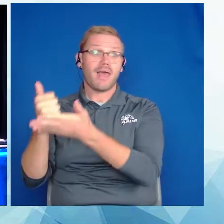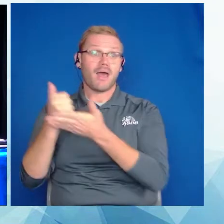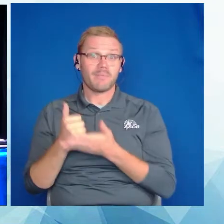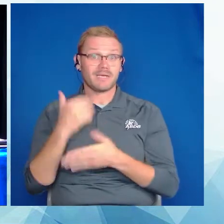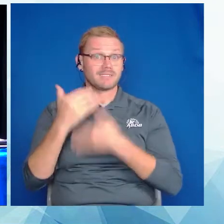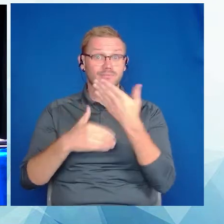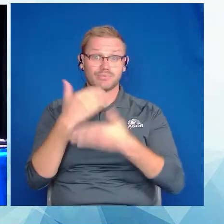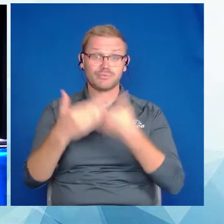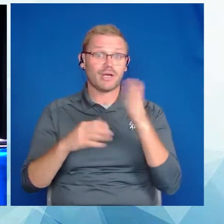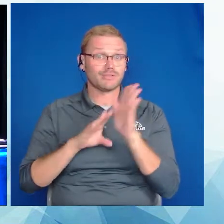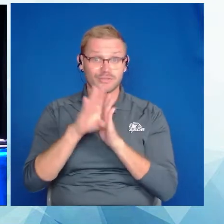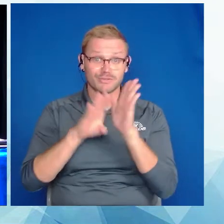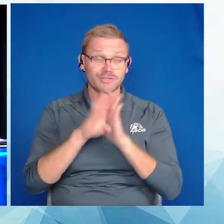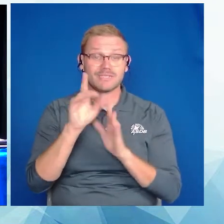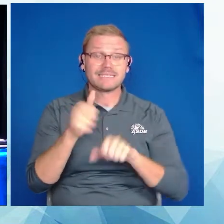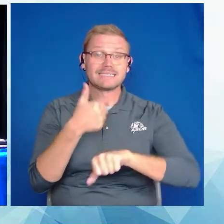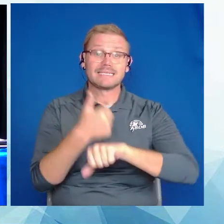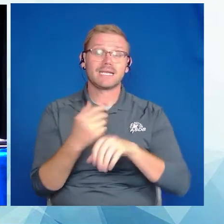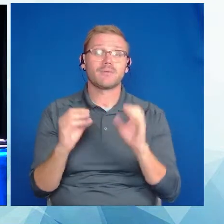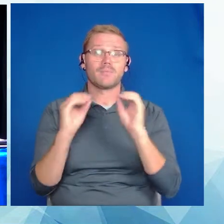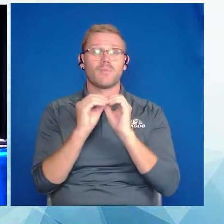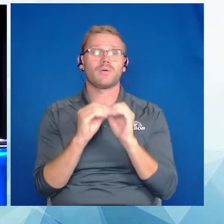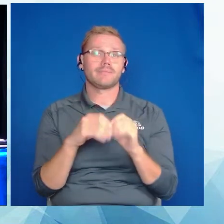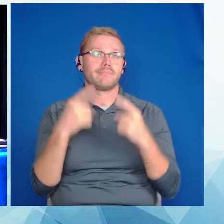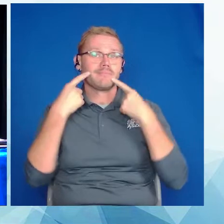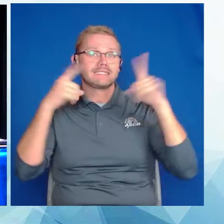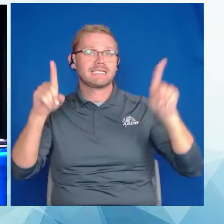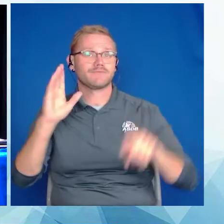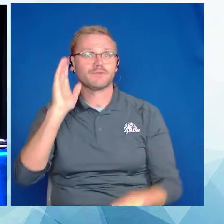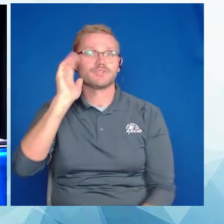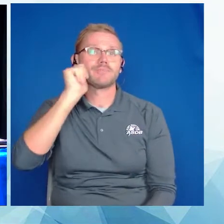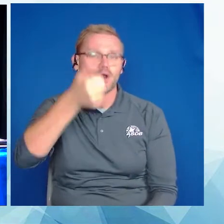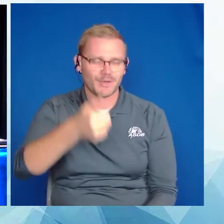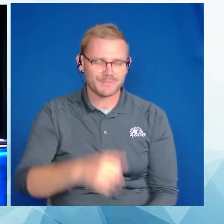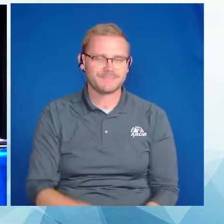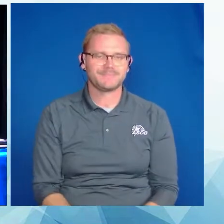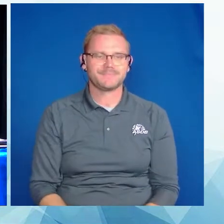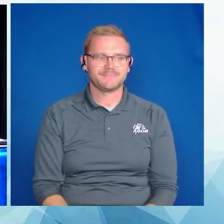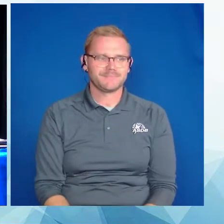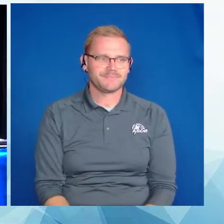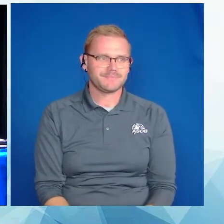move forward to create a more productive tomorrow.